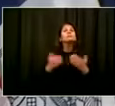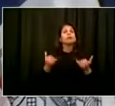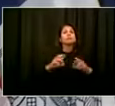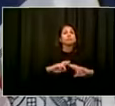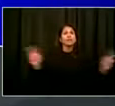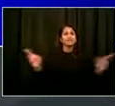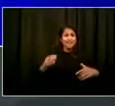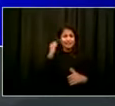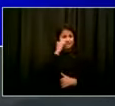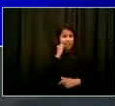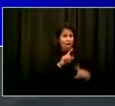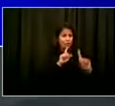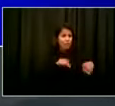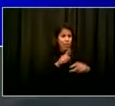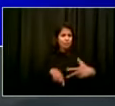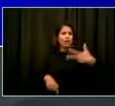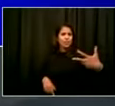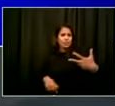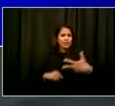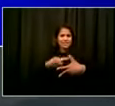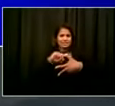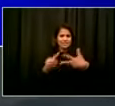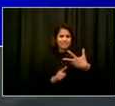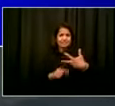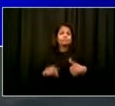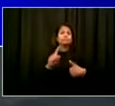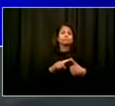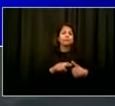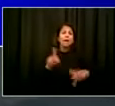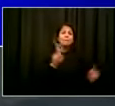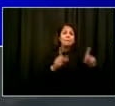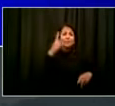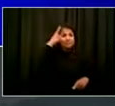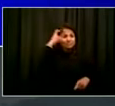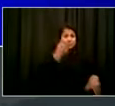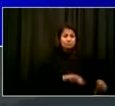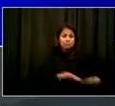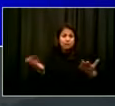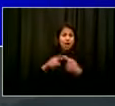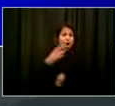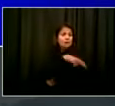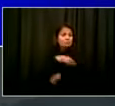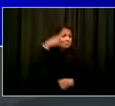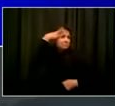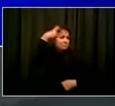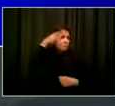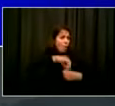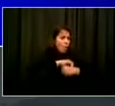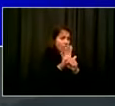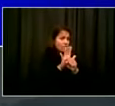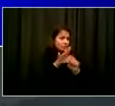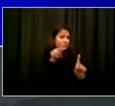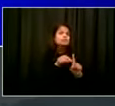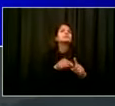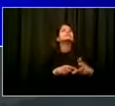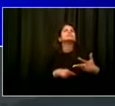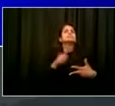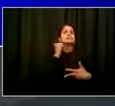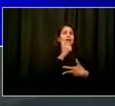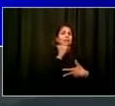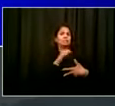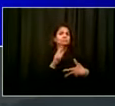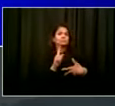indicators. Okay, number one, daily number of people admitted to New York City hospitals for suspected COVID-19. Threshold 200